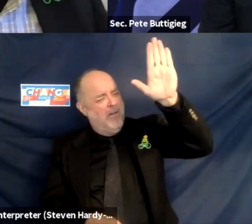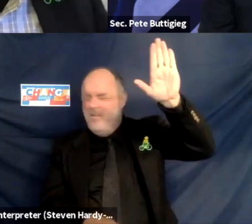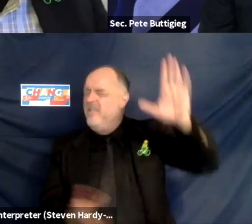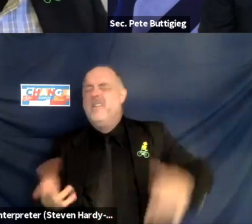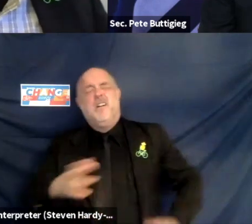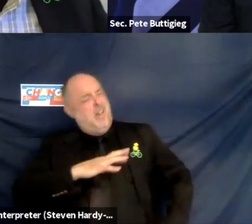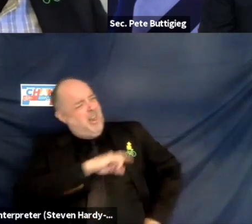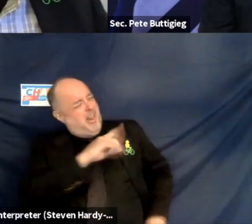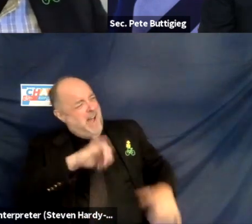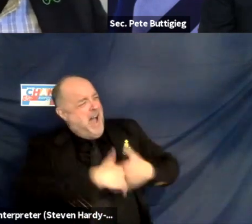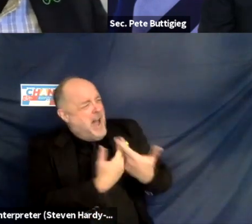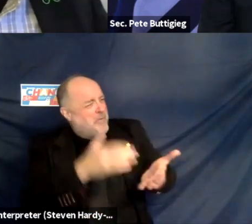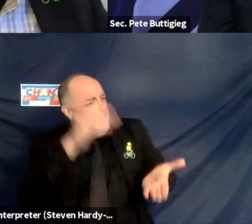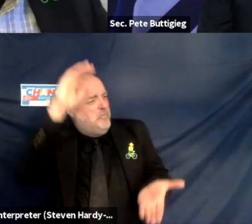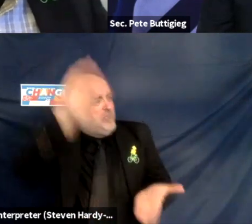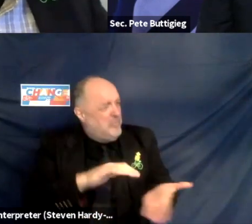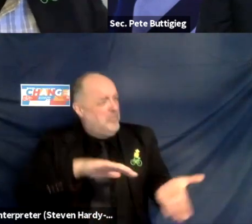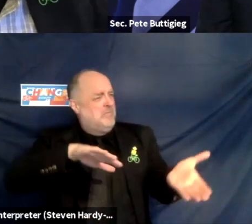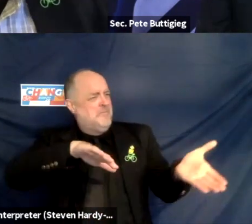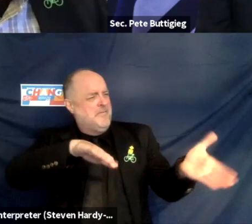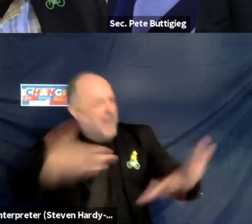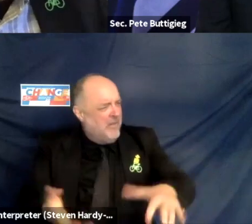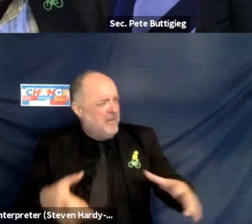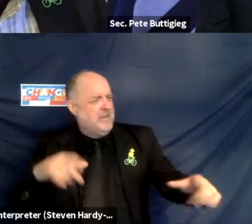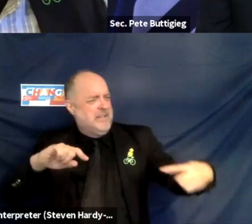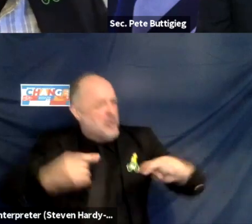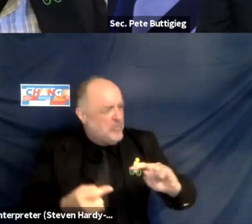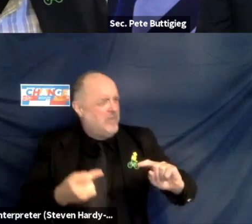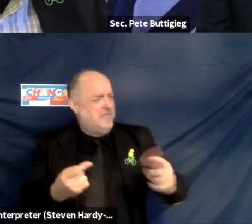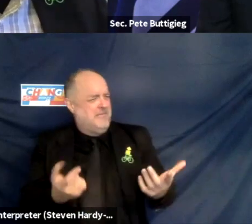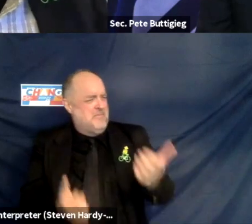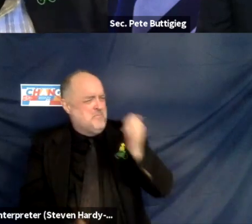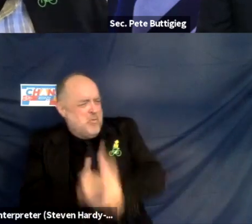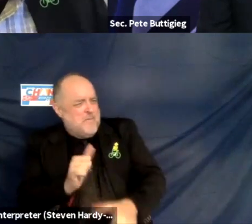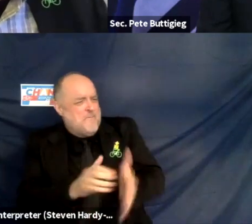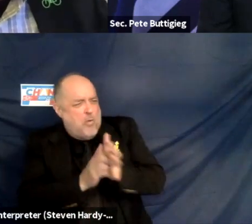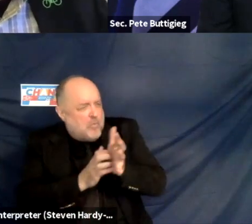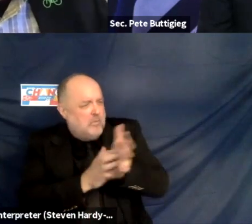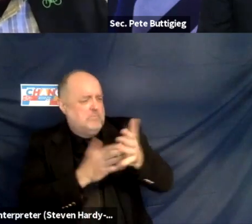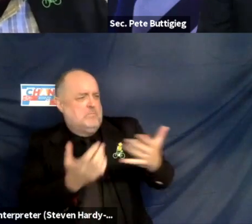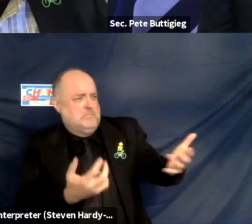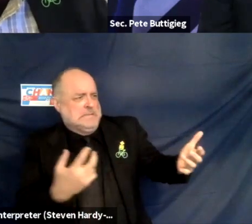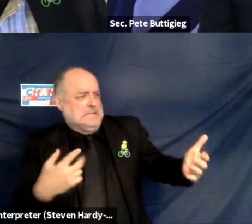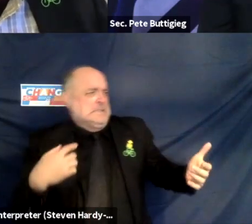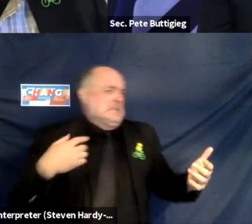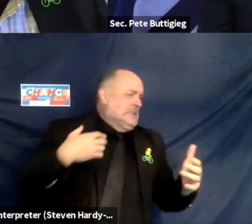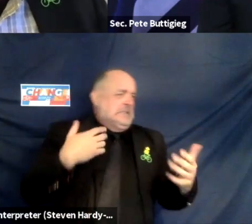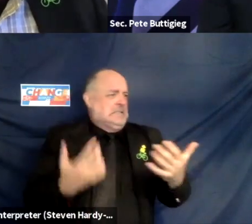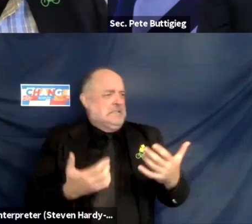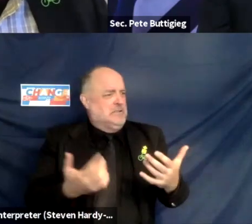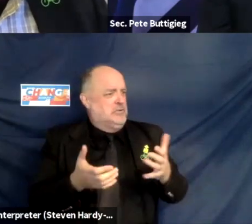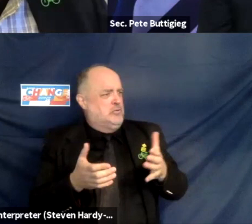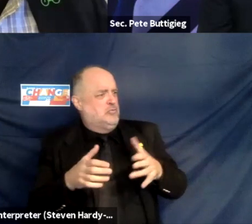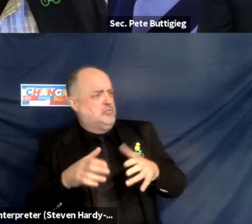to reducing fatalities and injuries for our most vulnerable road users? Like, what are the priorities? Yeah, it's really distressing to see